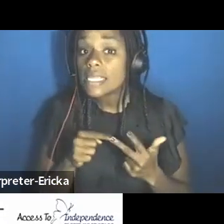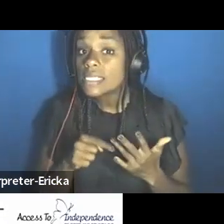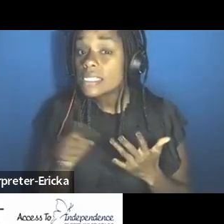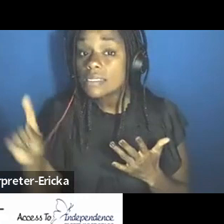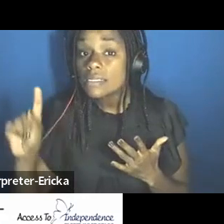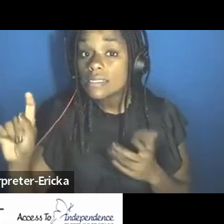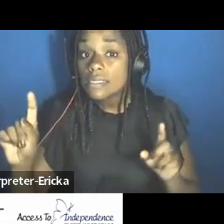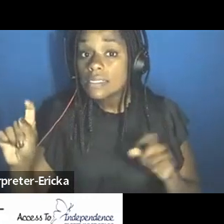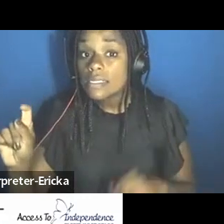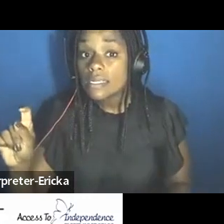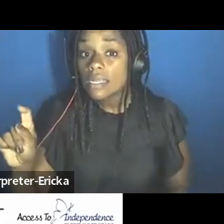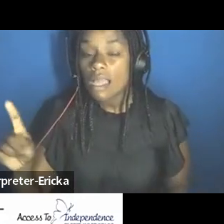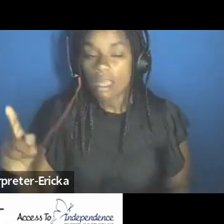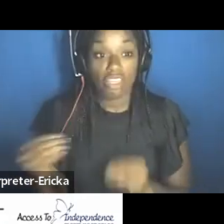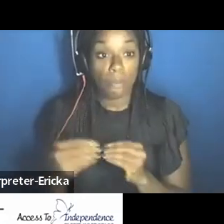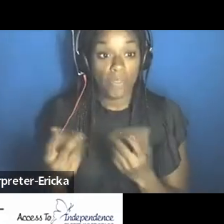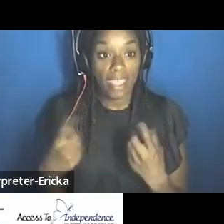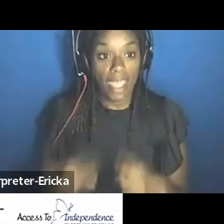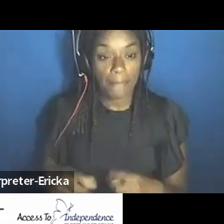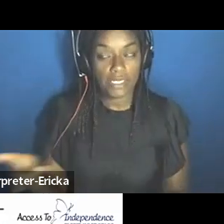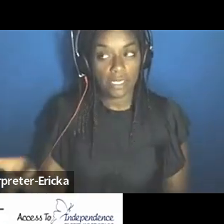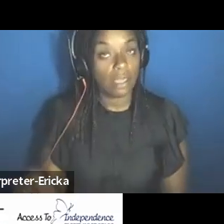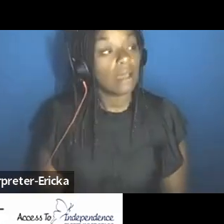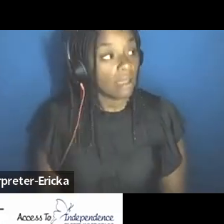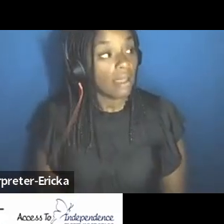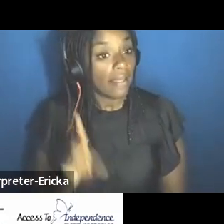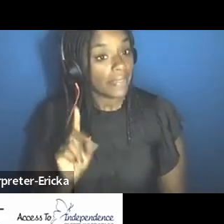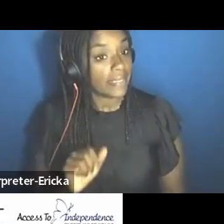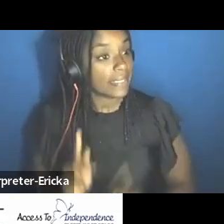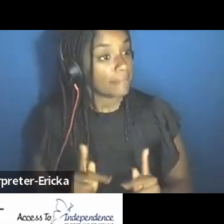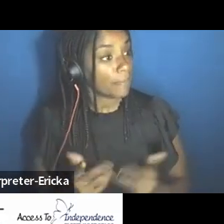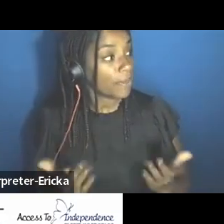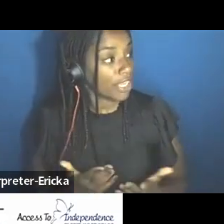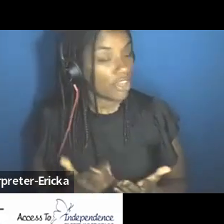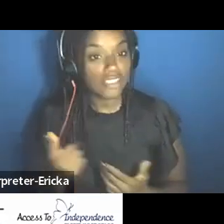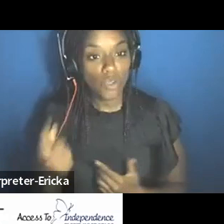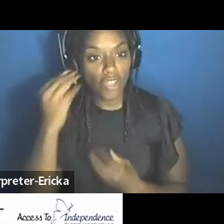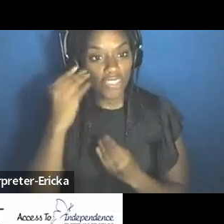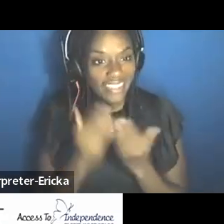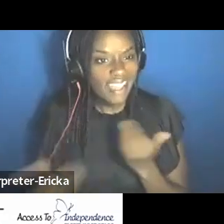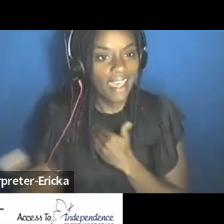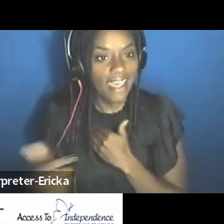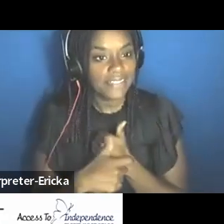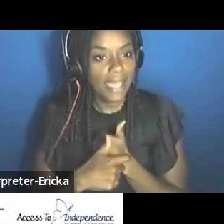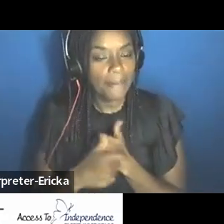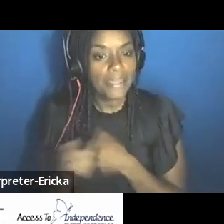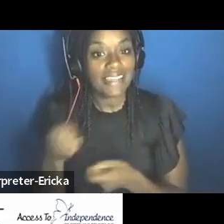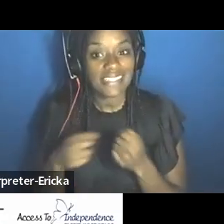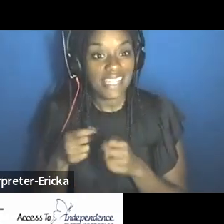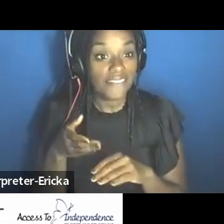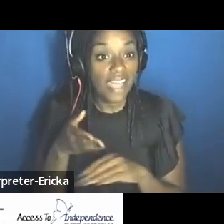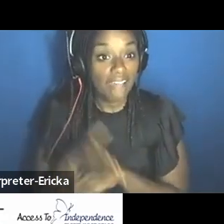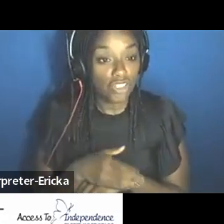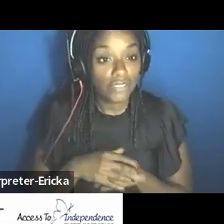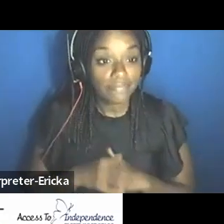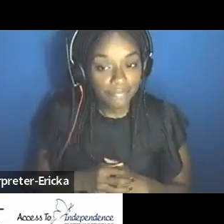the more people are like, okay, well, we got the disability people here. Like, then they're thinking about it ahead of time instead of the aftermath. I don't know if anyone in your town